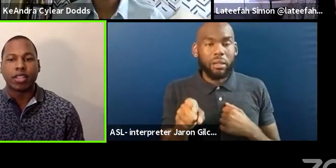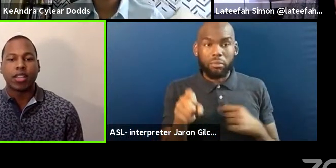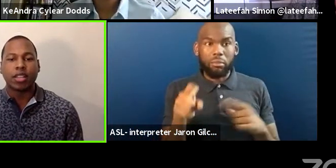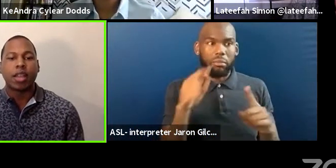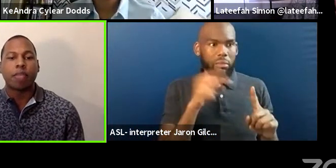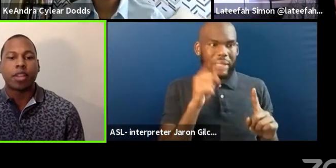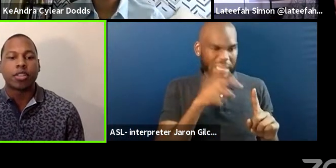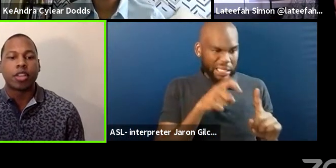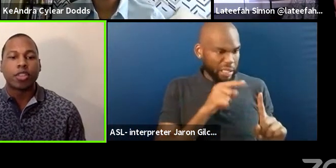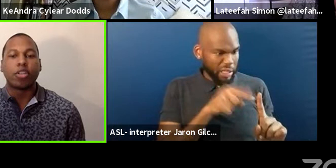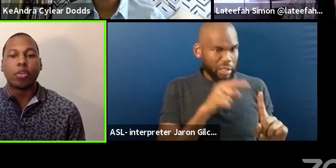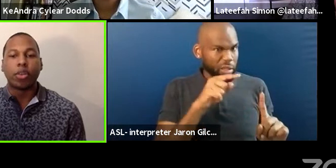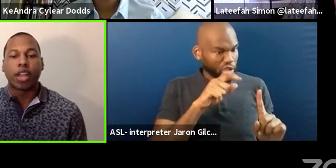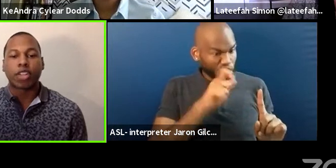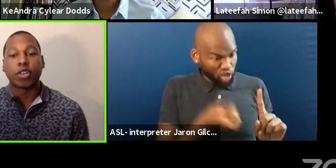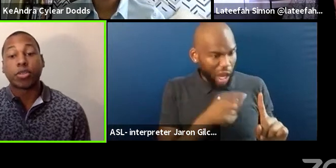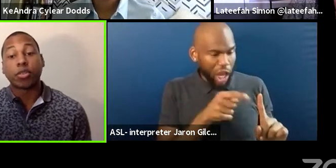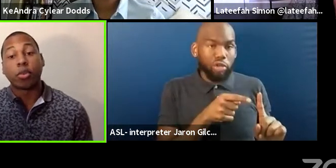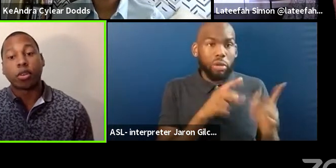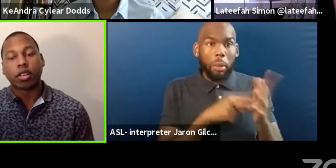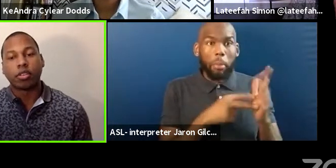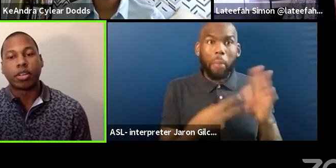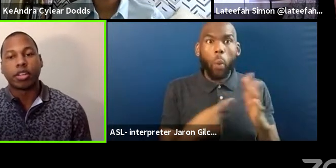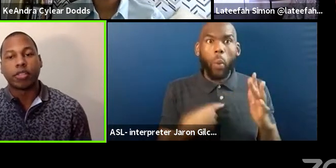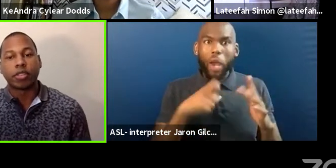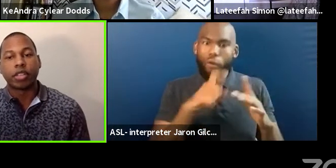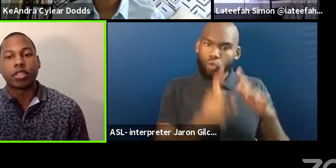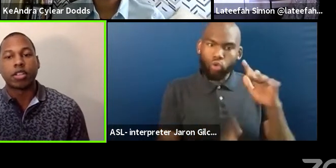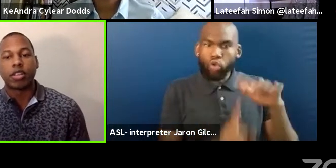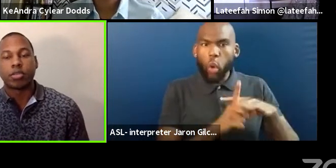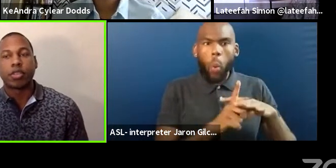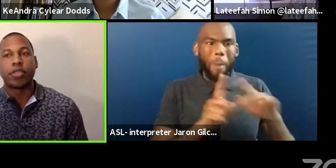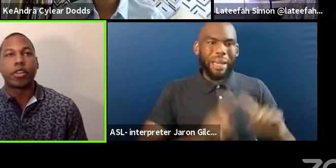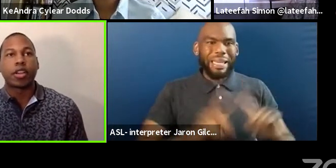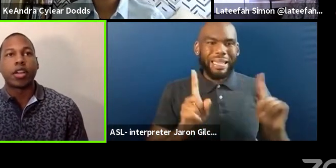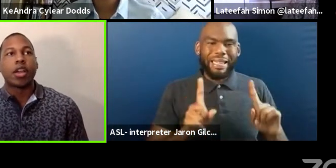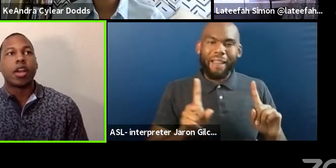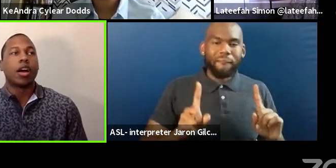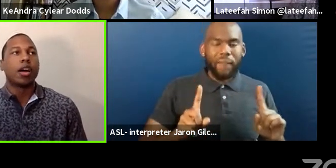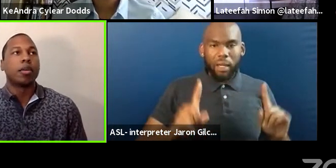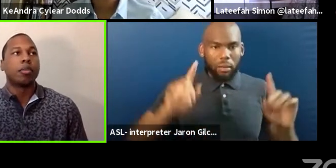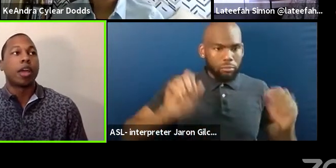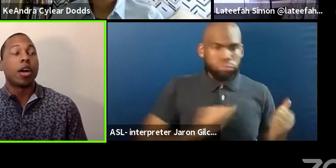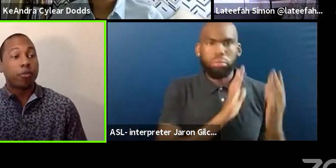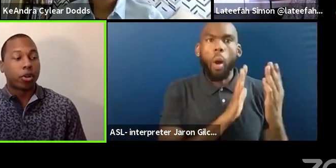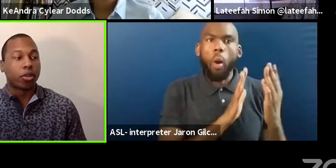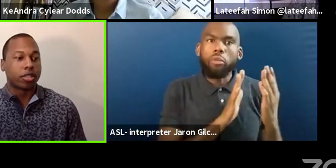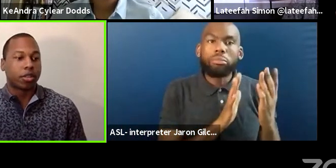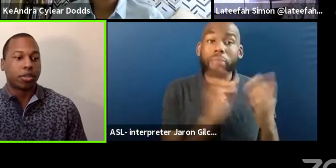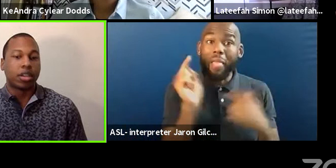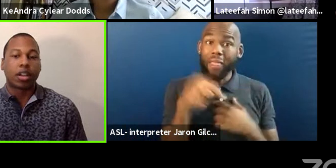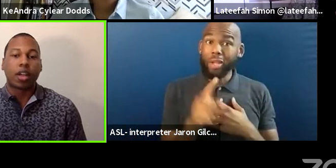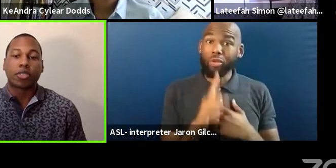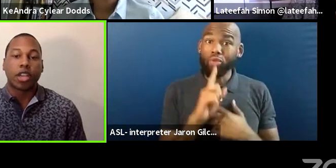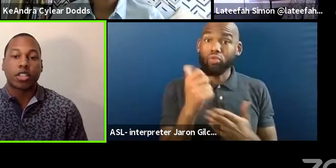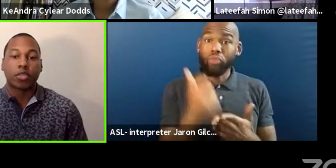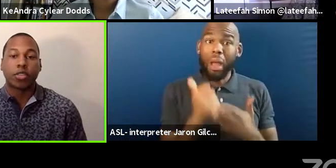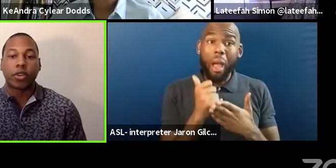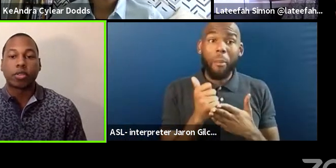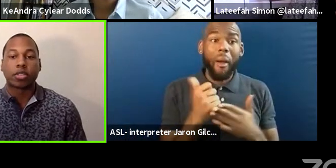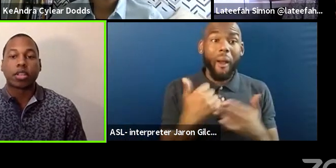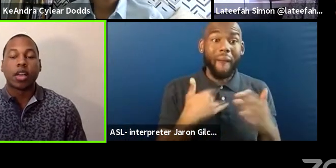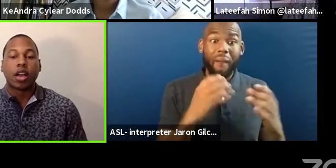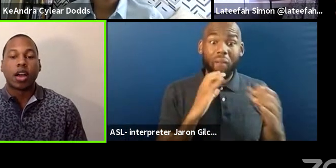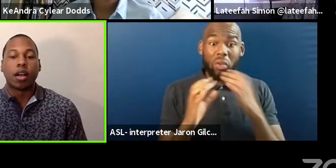COVID-19, then that means, we got to show up to the work a little bit differently. So it's been very helpful to be in conversation